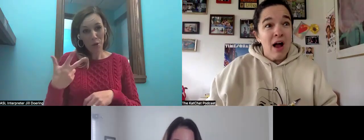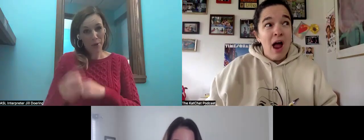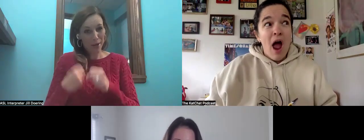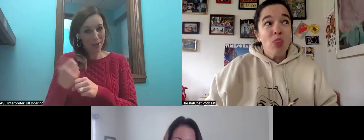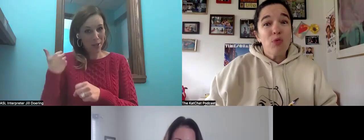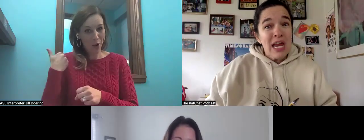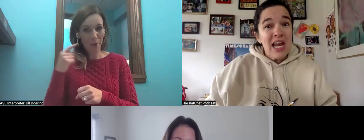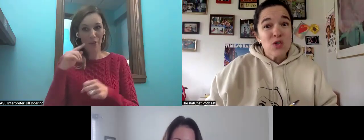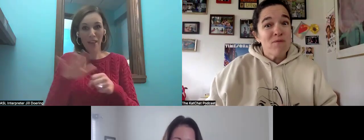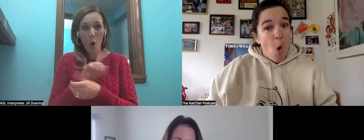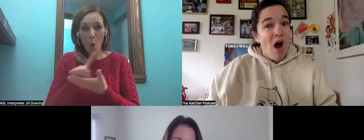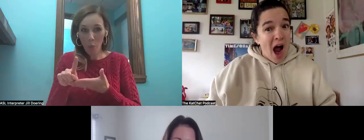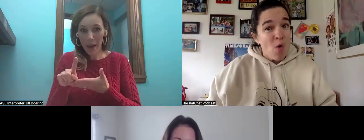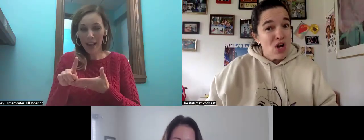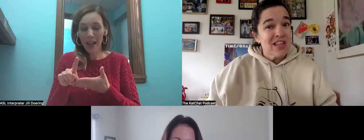week,